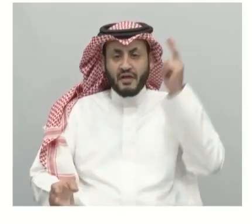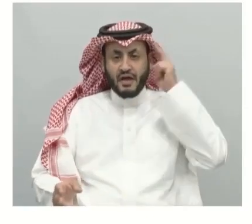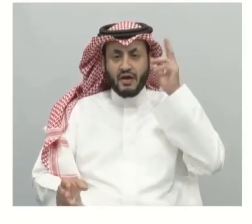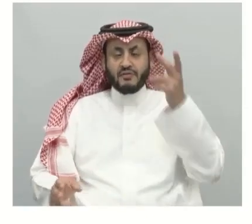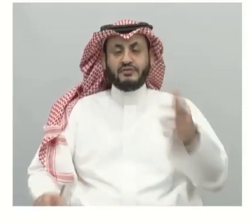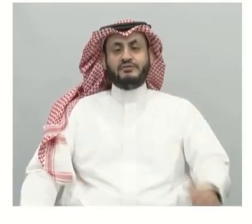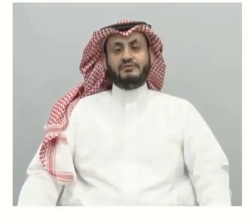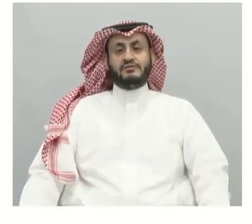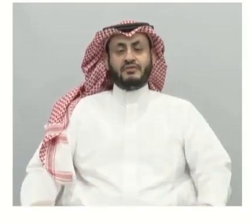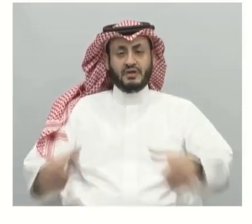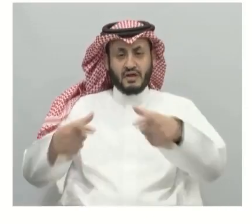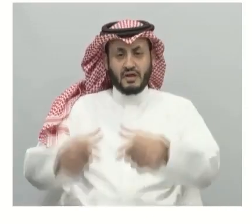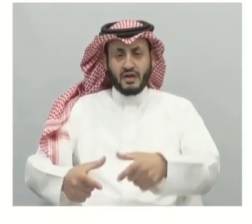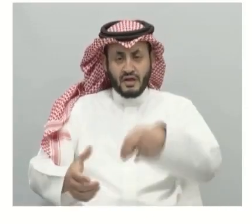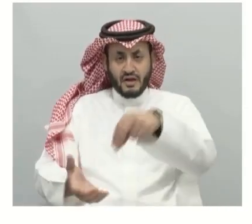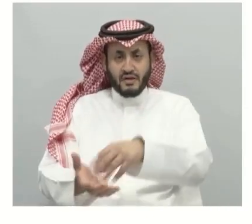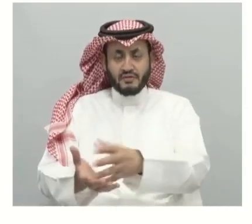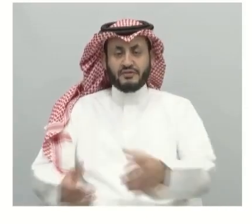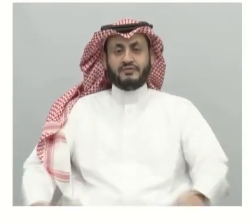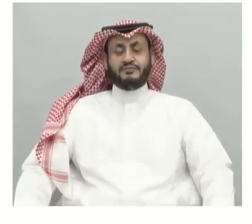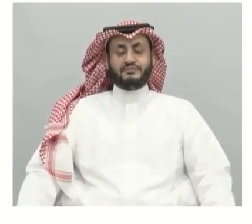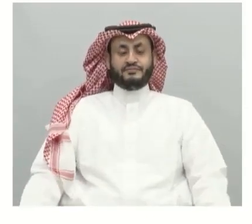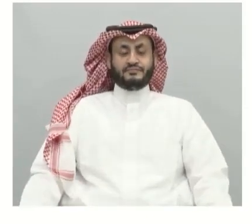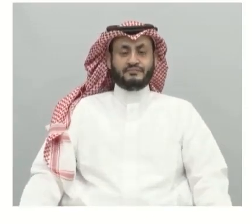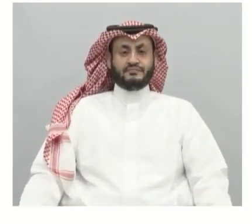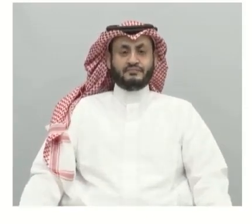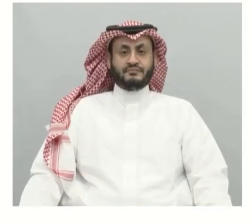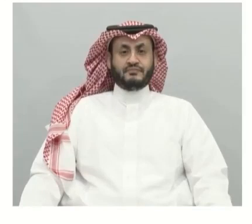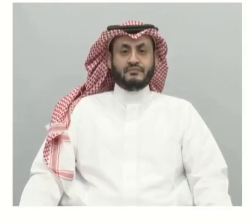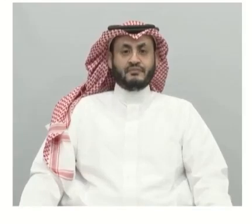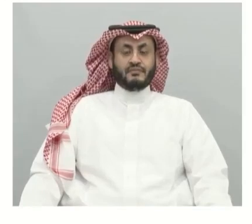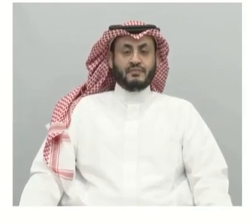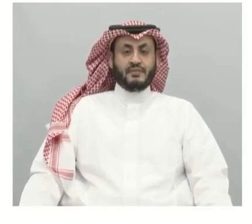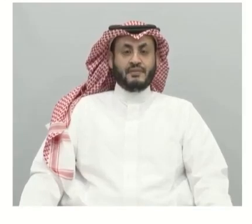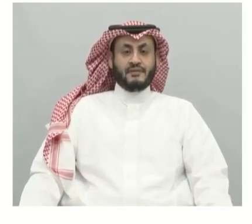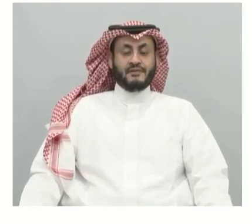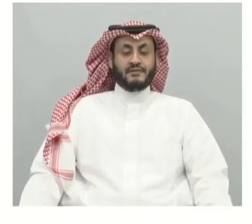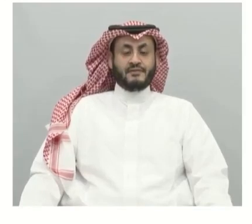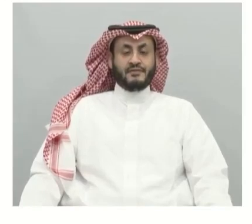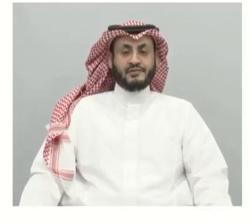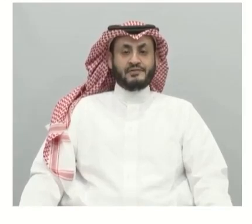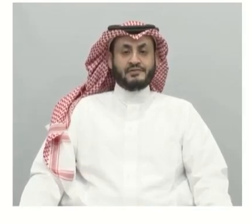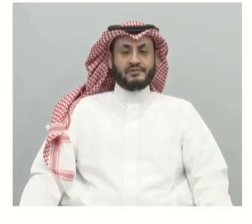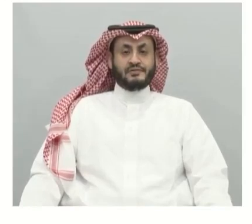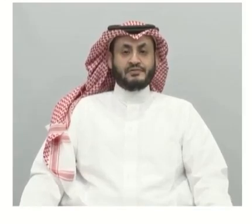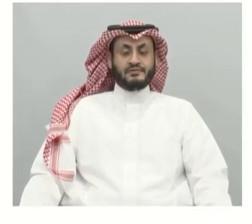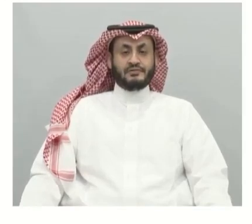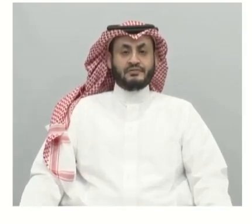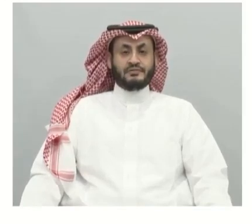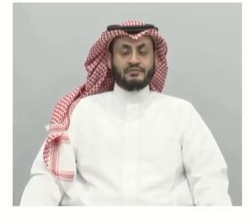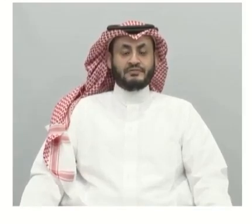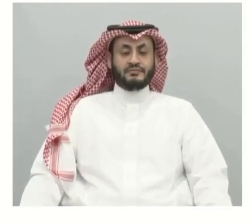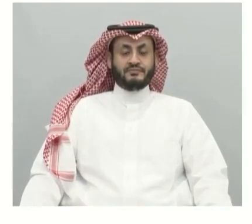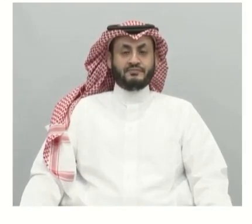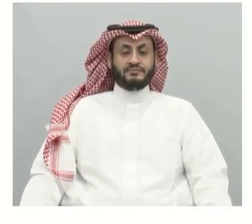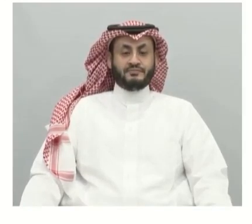capitals. Okay, also we'll be able to ask and answer questions about countries, nationalities, and